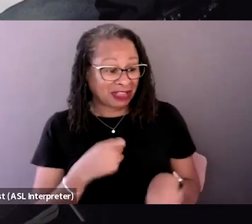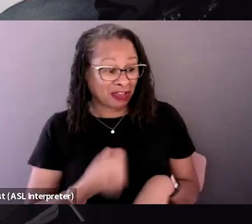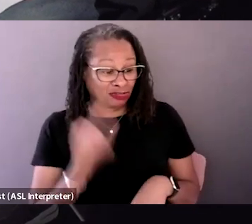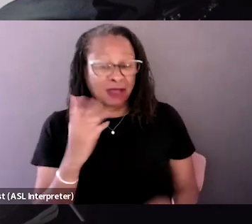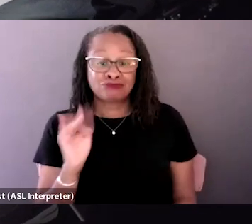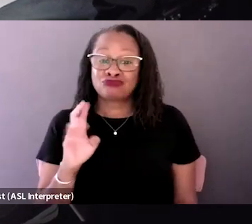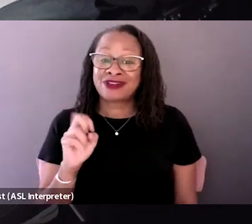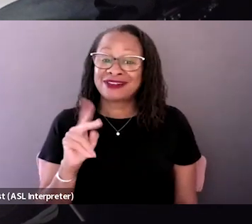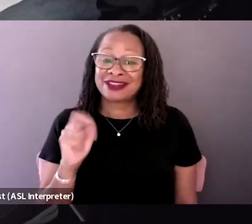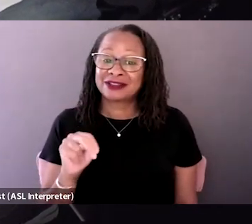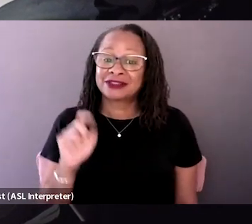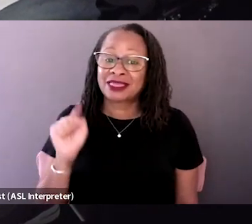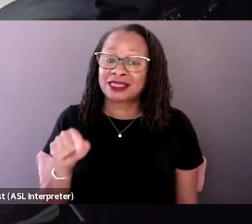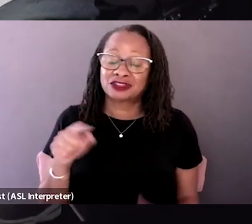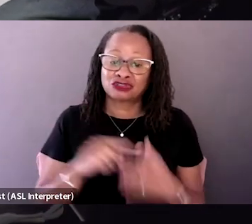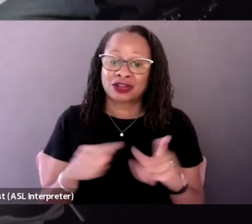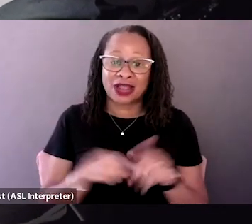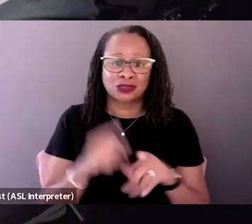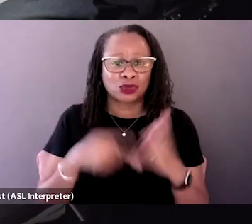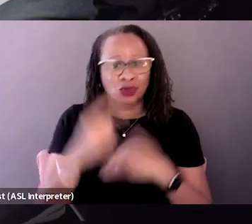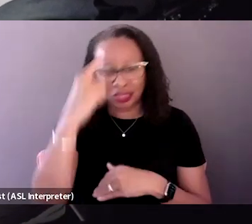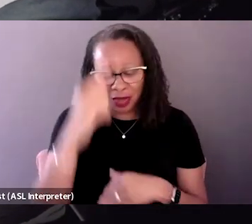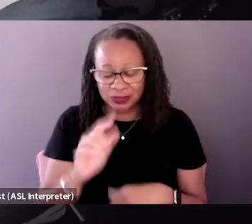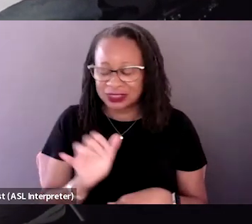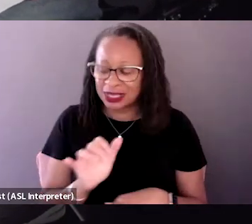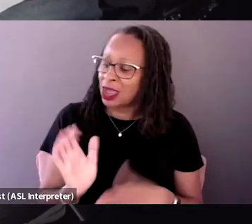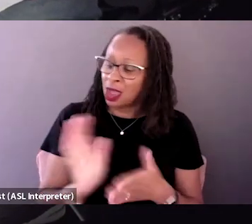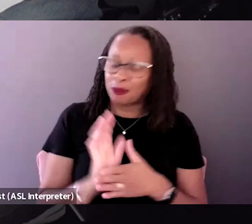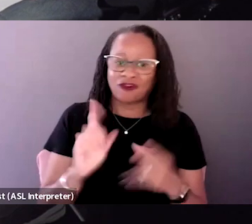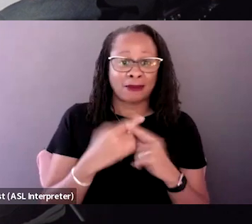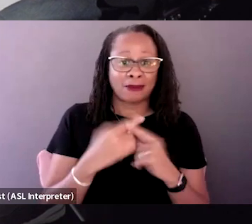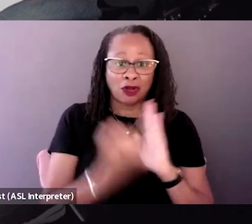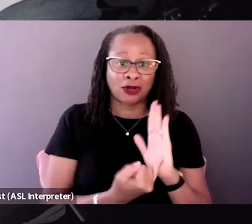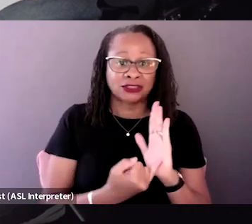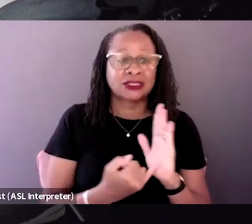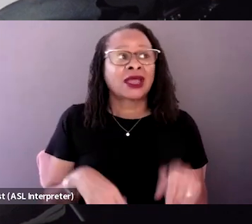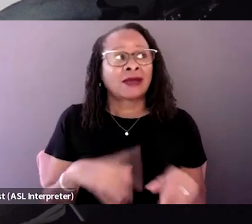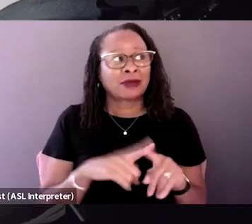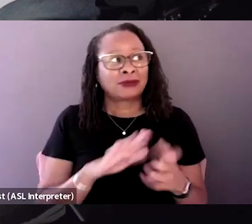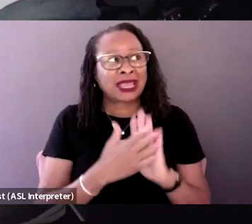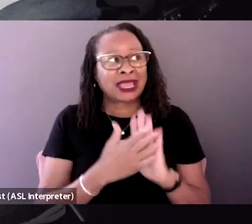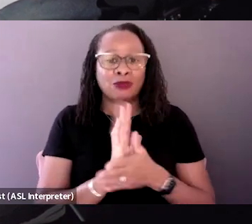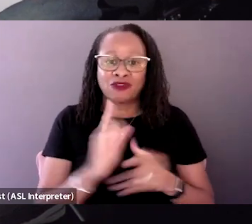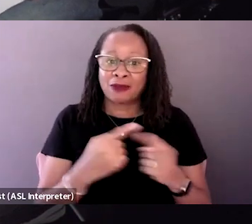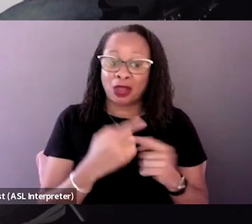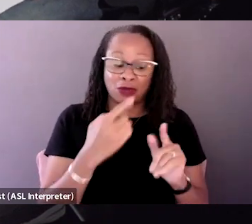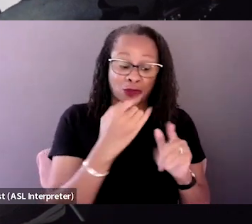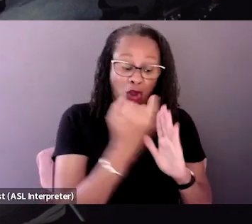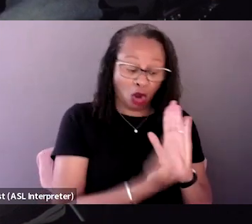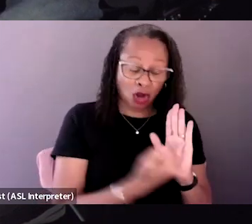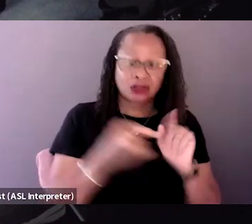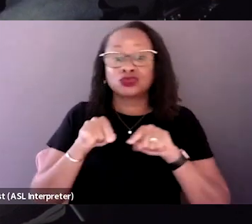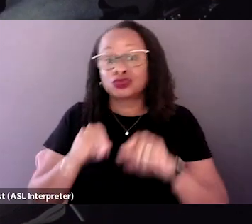As I understand it, Brendan, this started as what you thought would be like a movie about art and became a movie about art during war. So can you